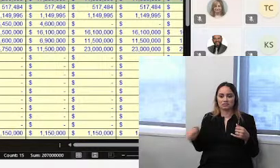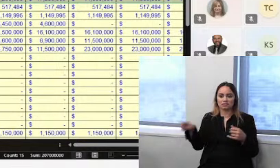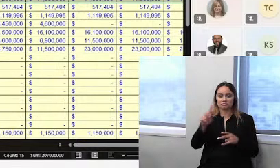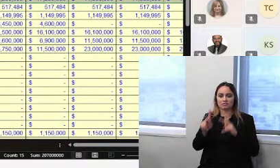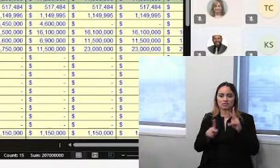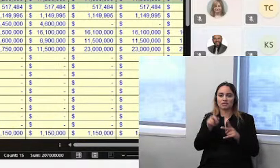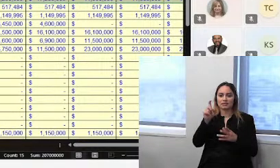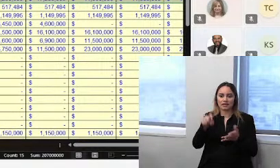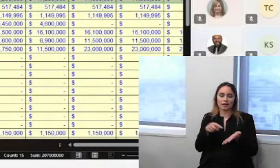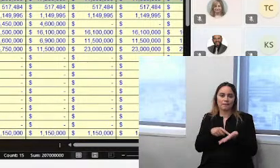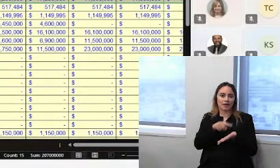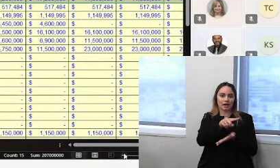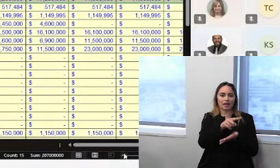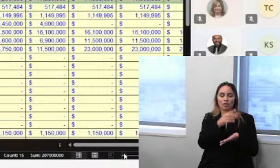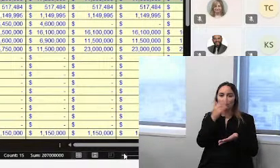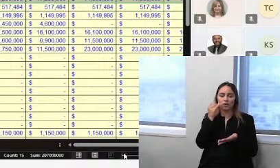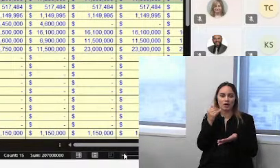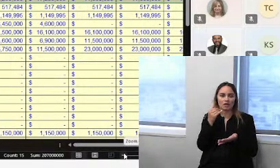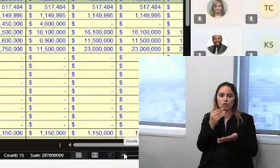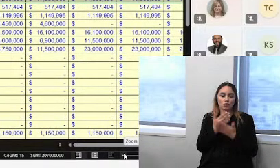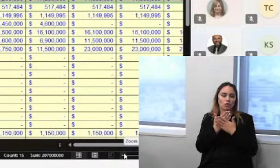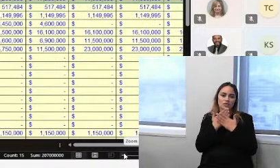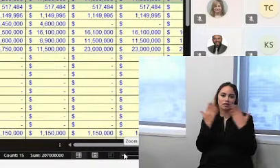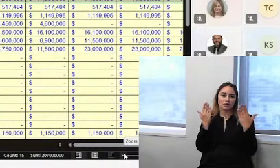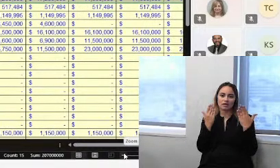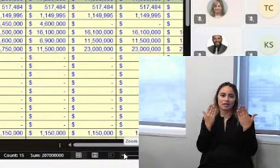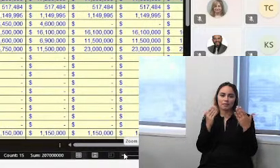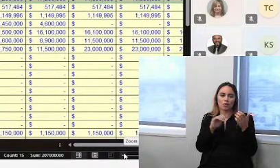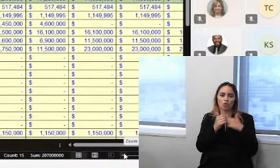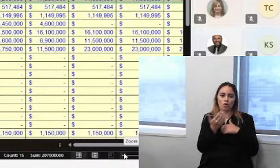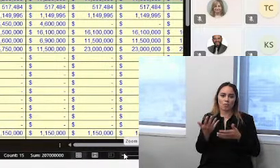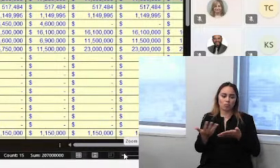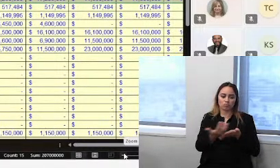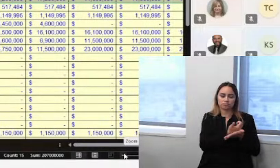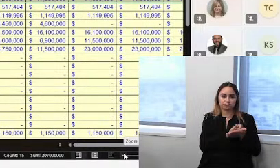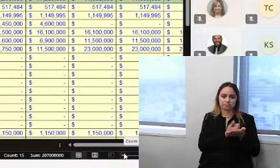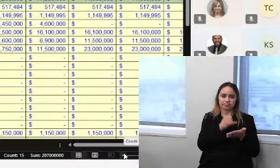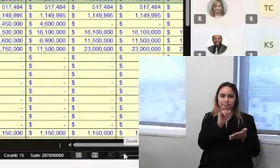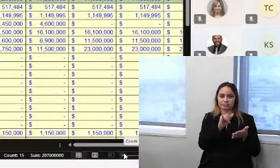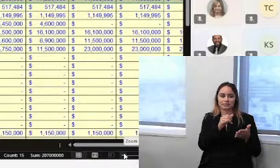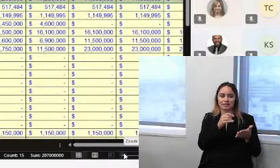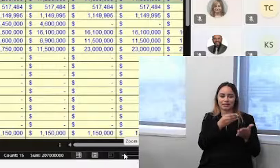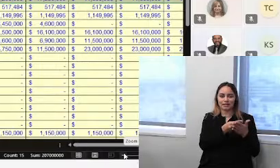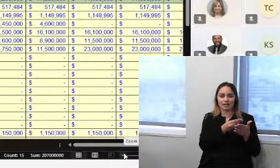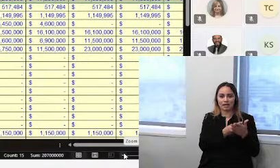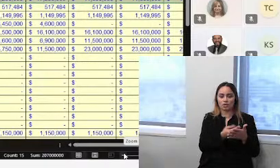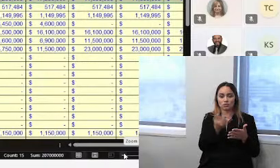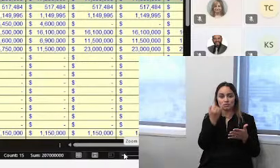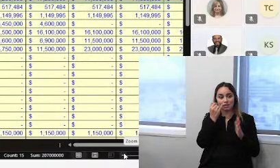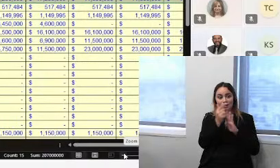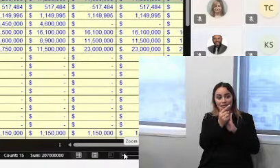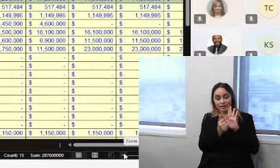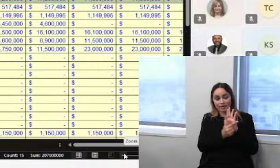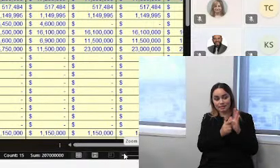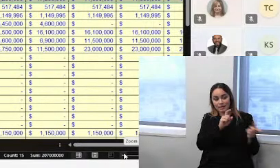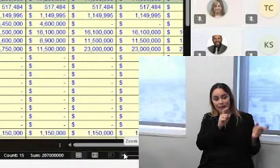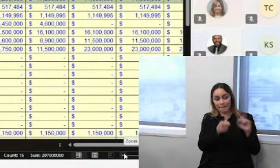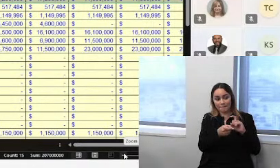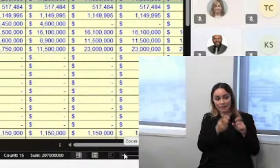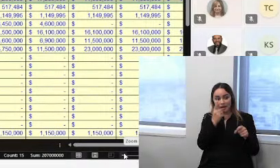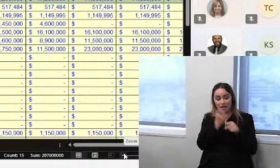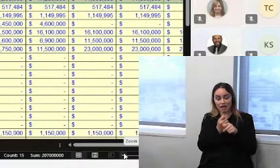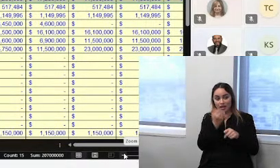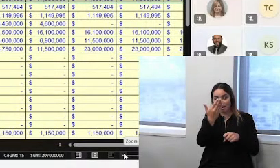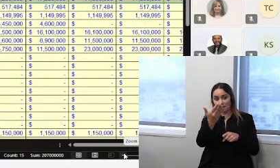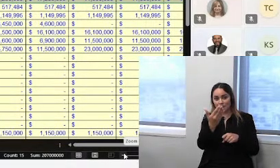doesn't exist. The next year, if the law changes in which there is clarity on it, Why do you say that there is no process to